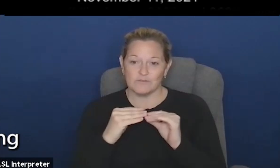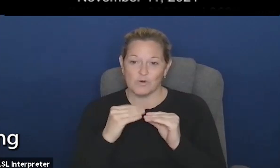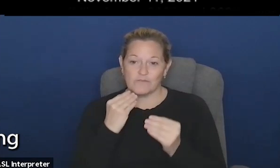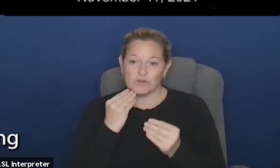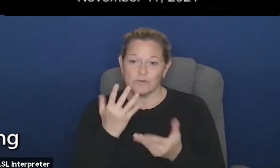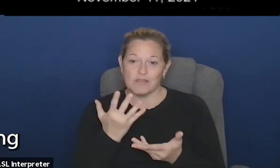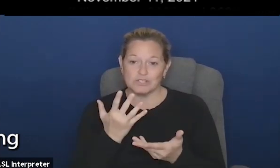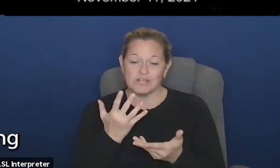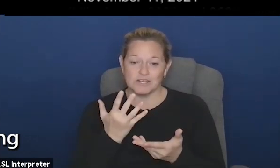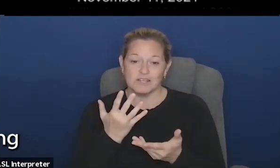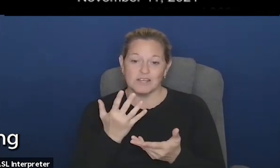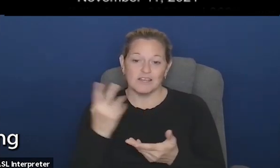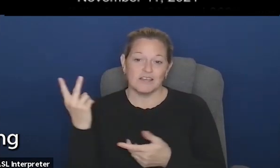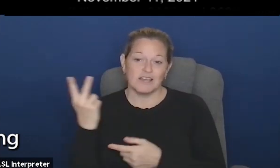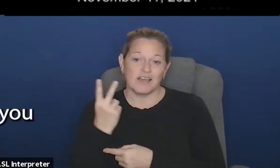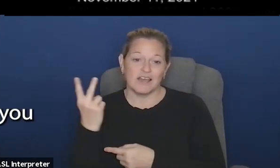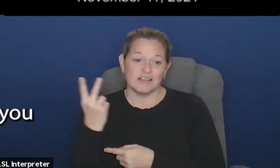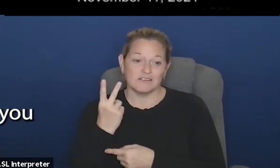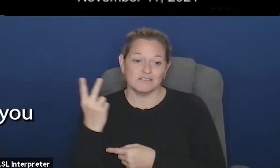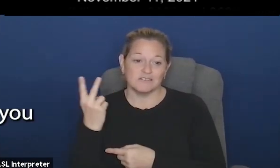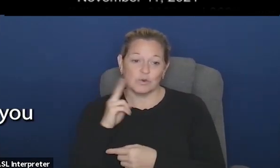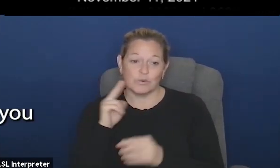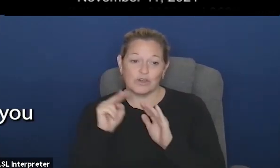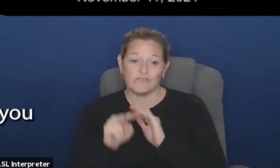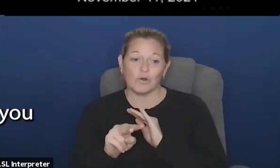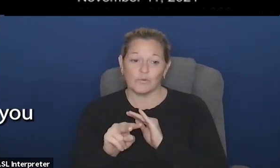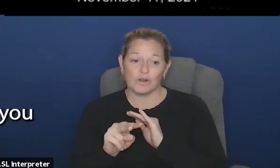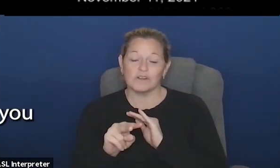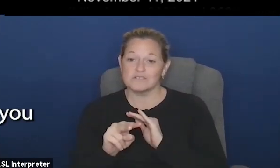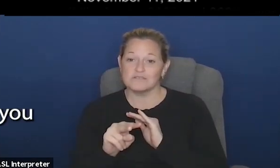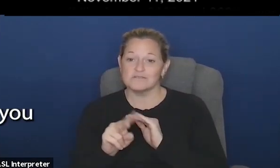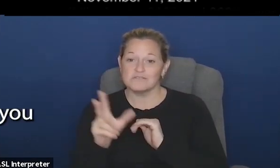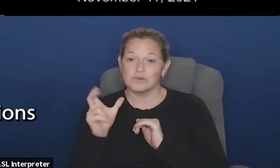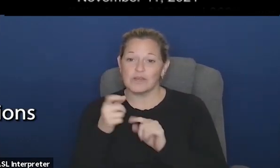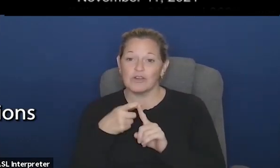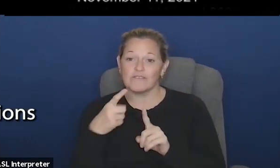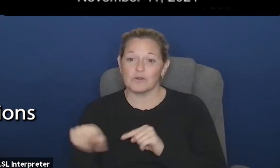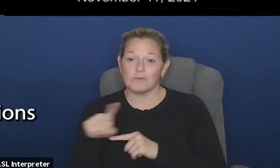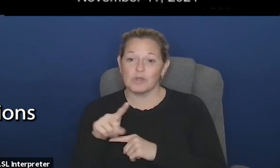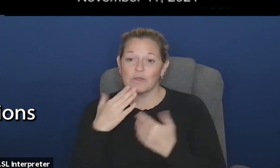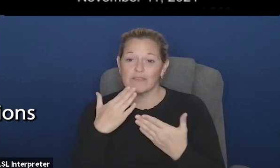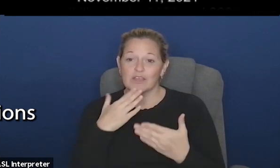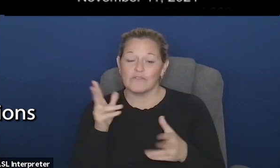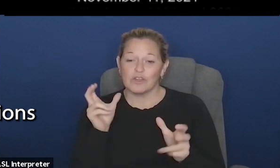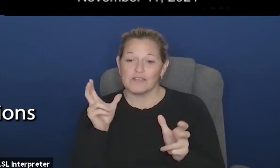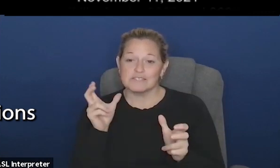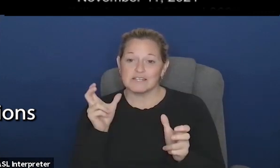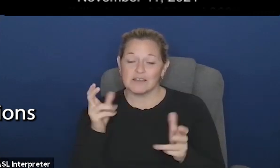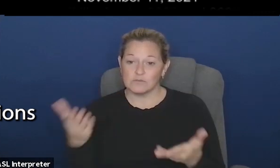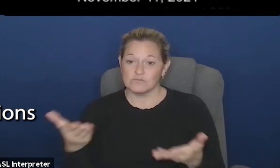we look forward to hopefully hearing from some of you, collaborating with you, and thank you for listening. We're really excited to take any questions you